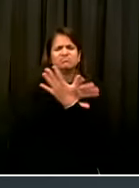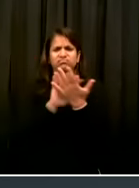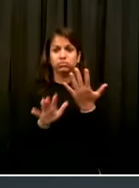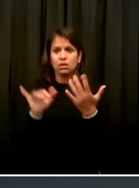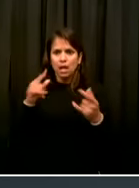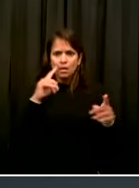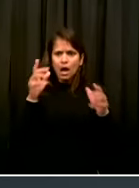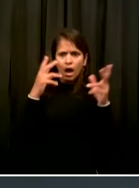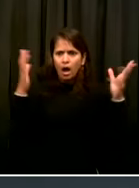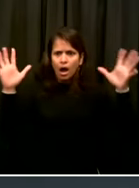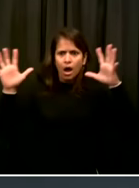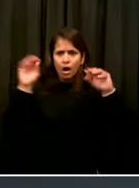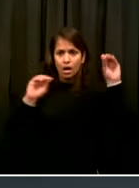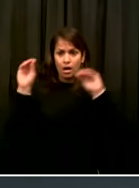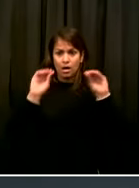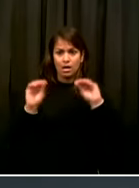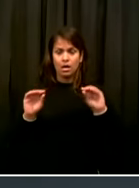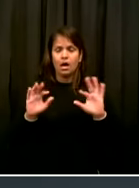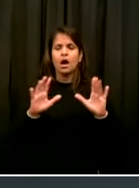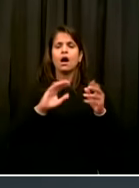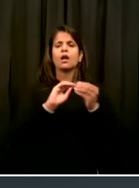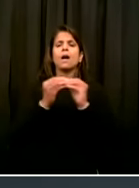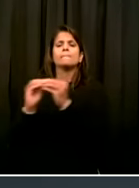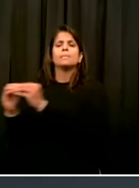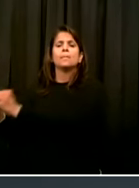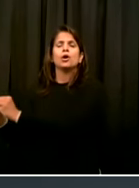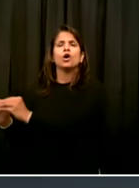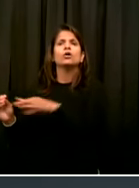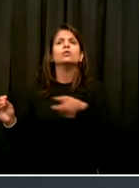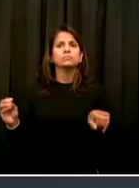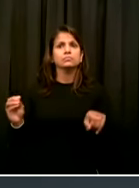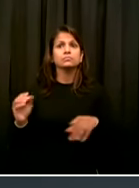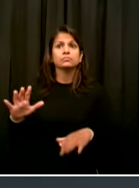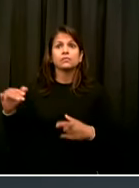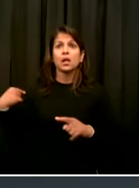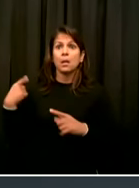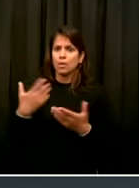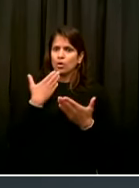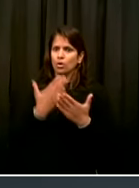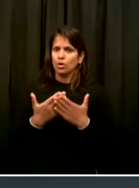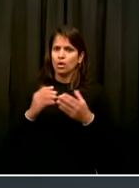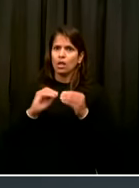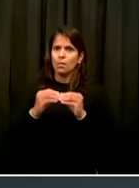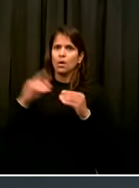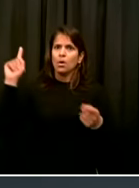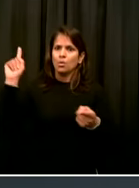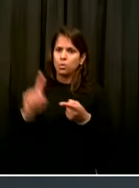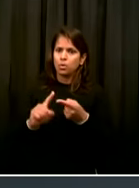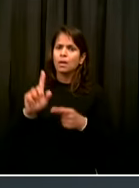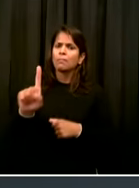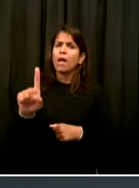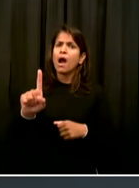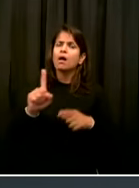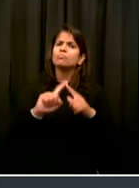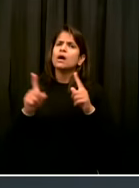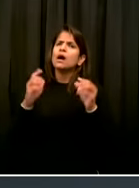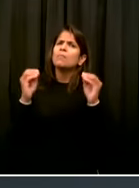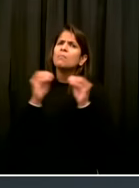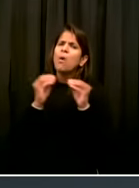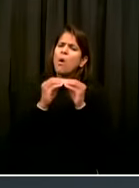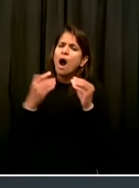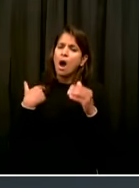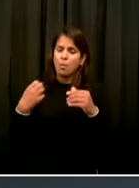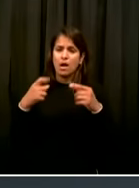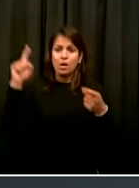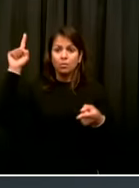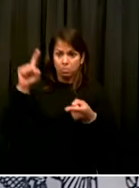some of our approach to the indicators to make clear what we need in this moment and to give you the most accurate information. And here to